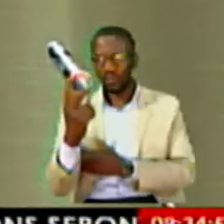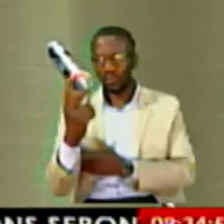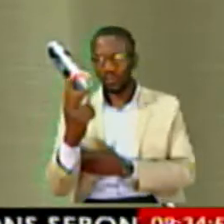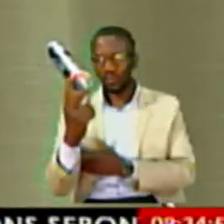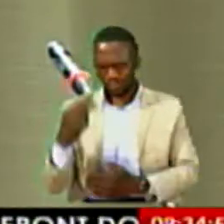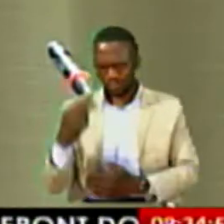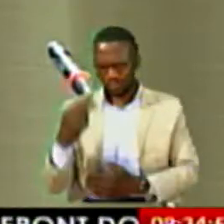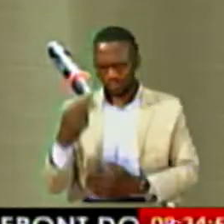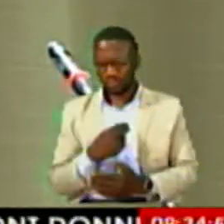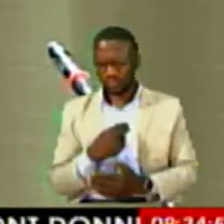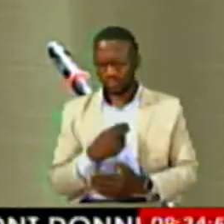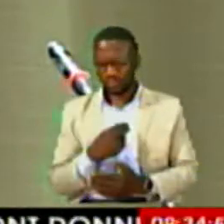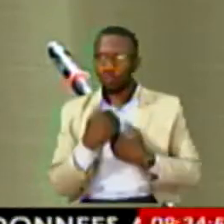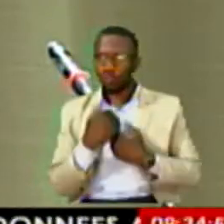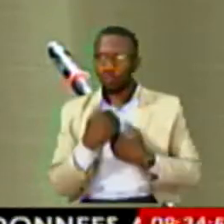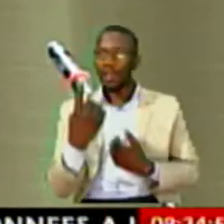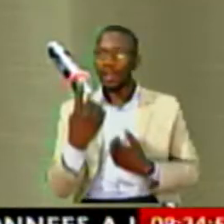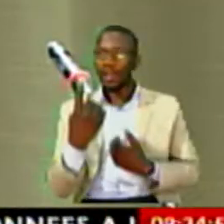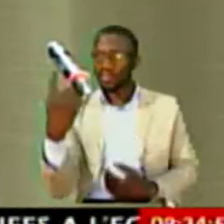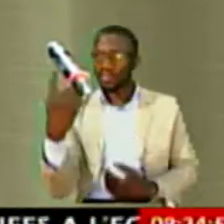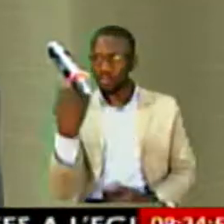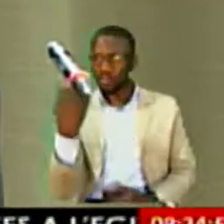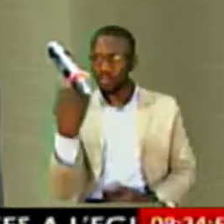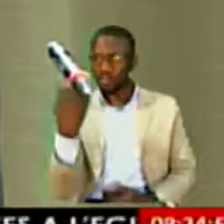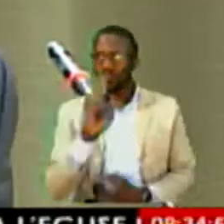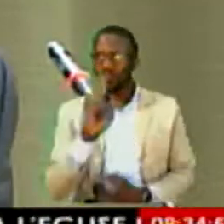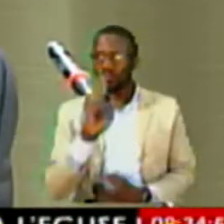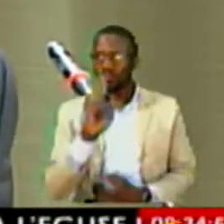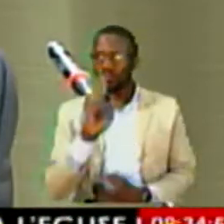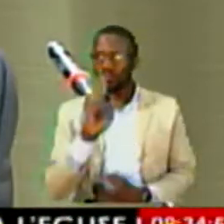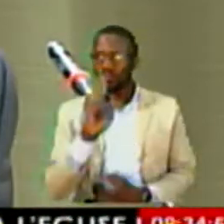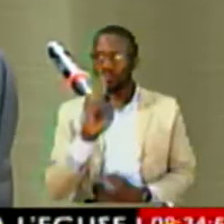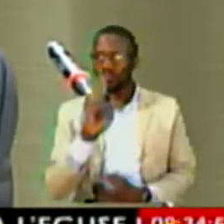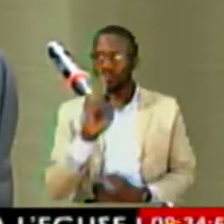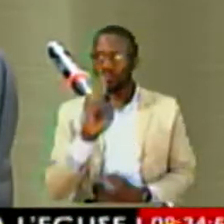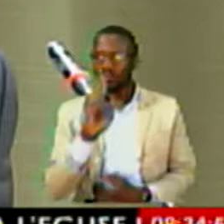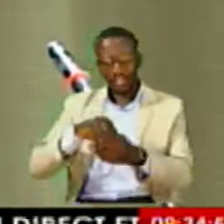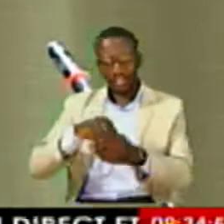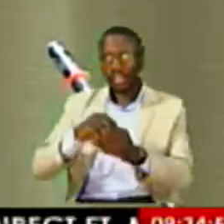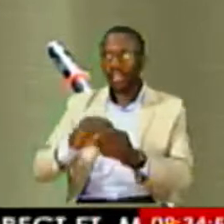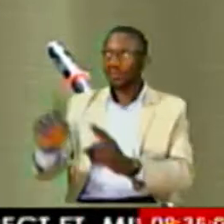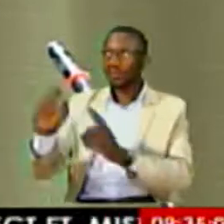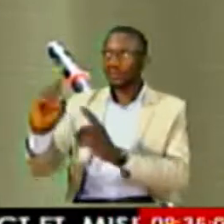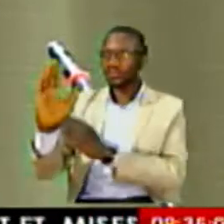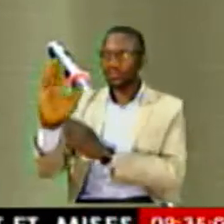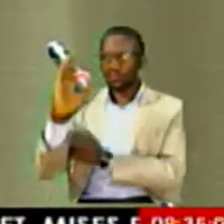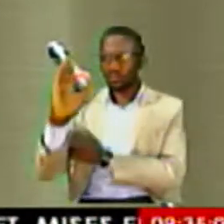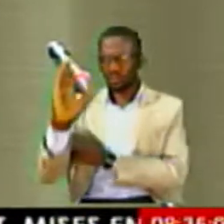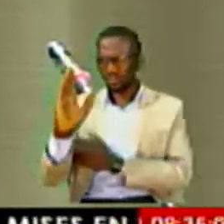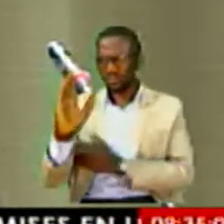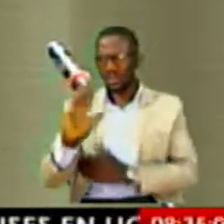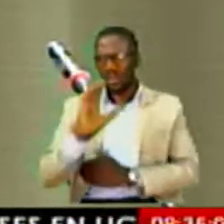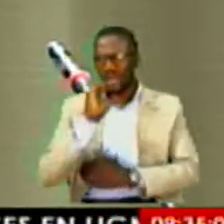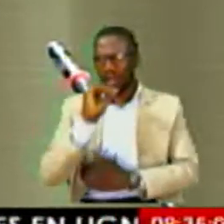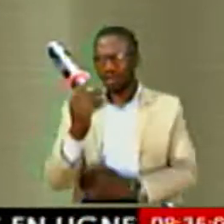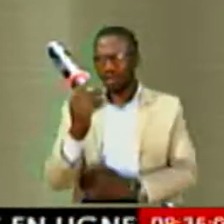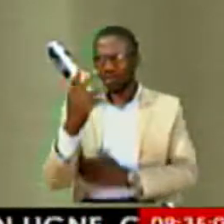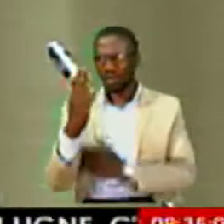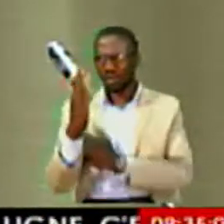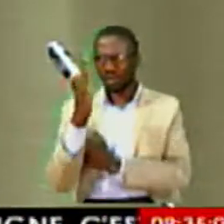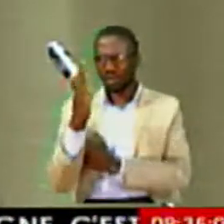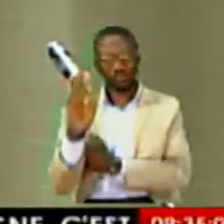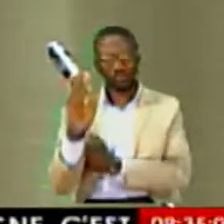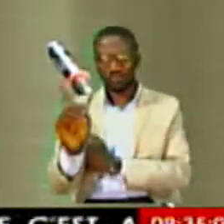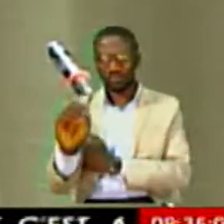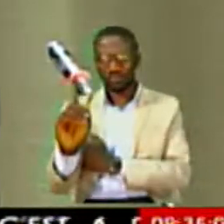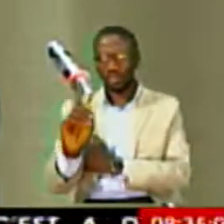There is only one true God. Dans ce seul vrai Dieu, in this one true God, il n'y a pas trois dieux. There are not three gods. Il n'y a pas